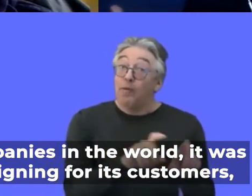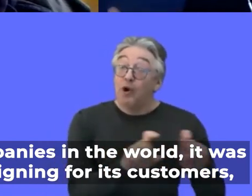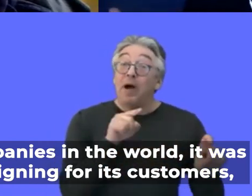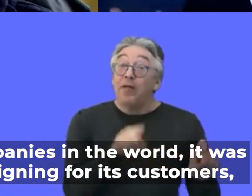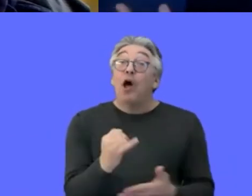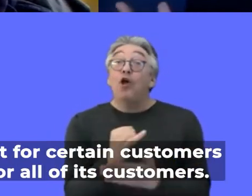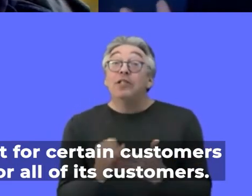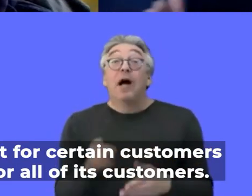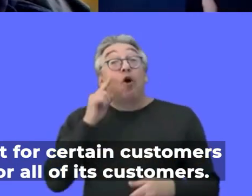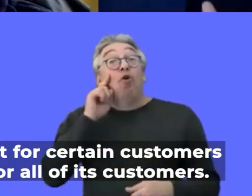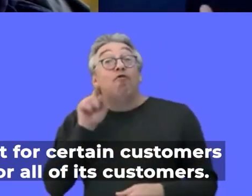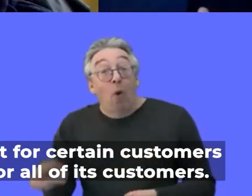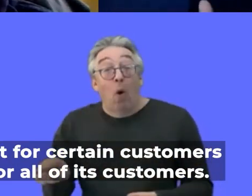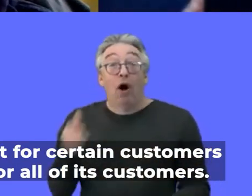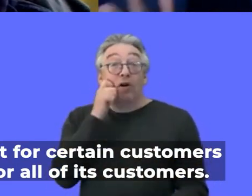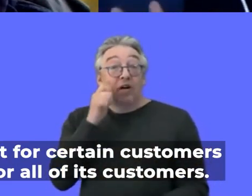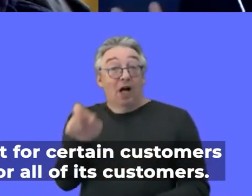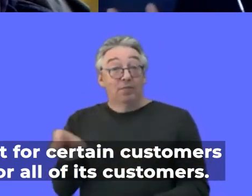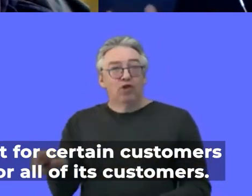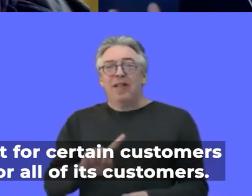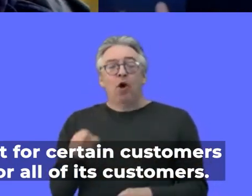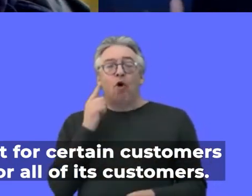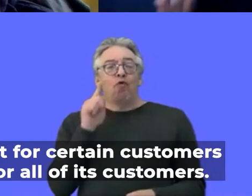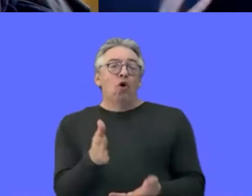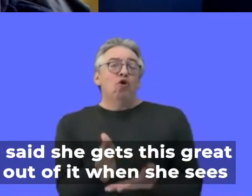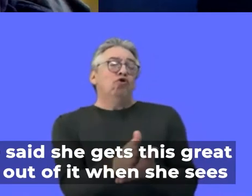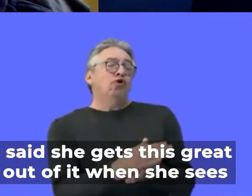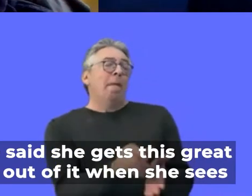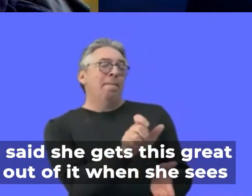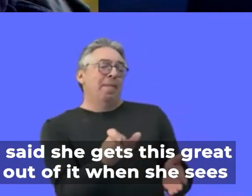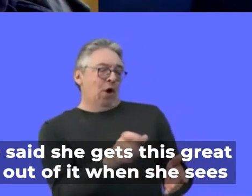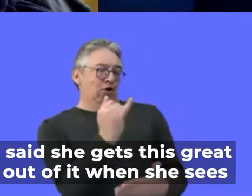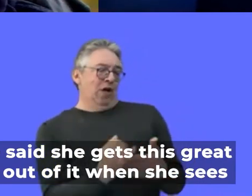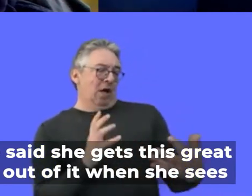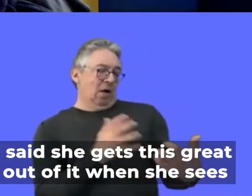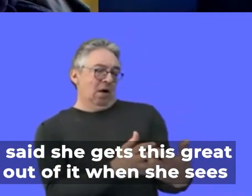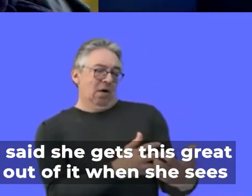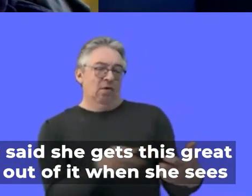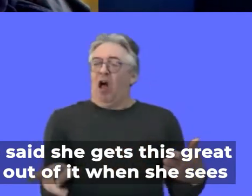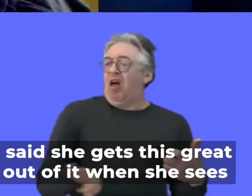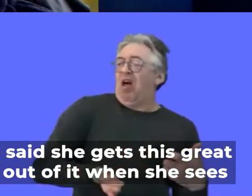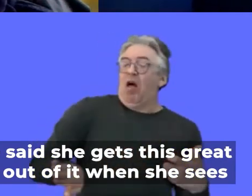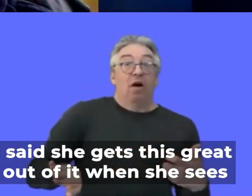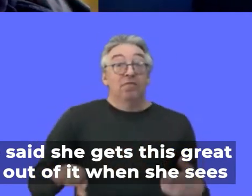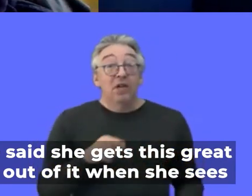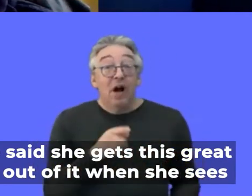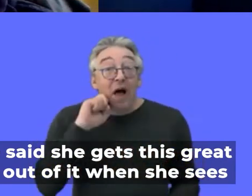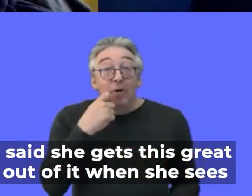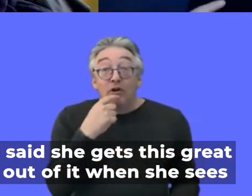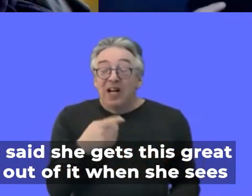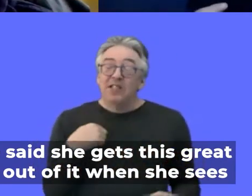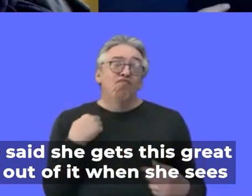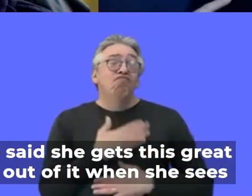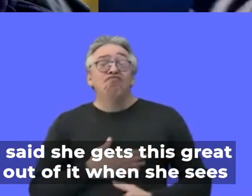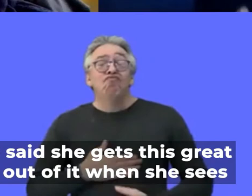its customers, not for certain customers, for all of its customers. And she said she gets this great joy out of it, that when she, they're